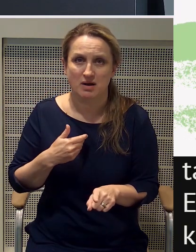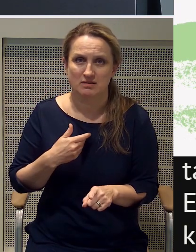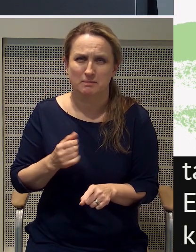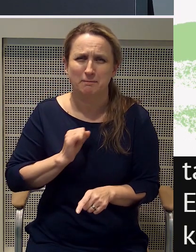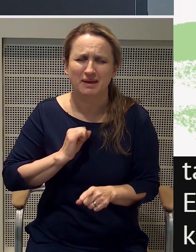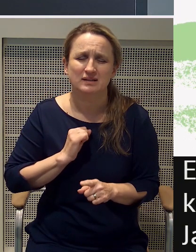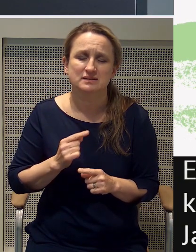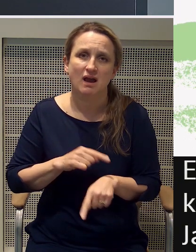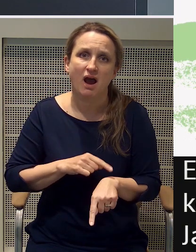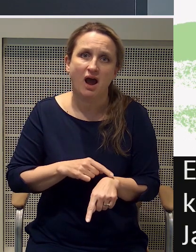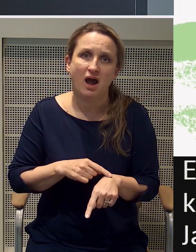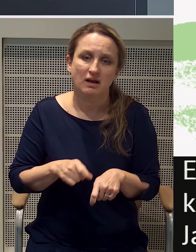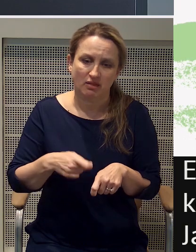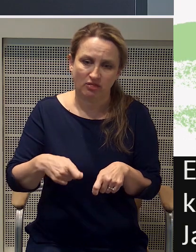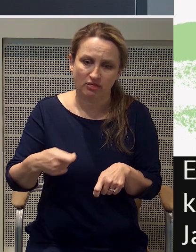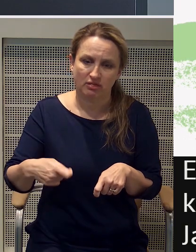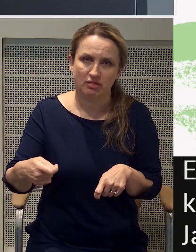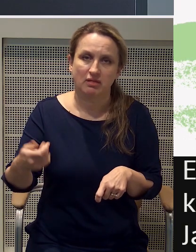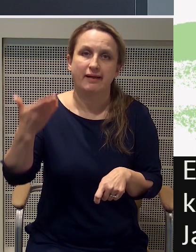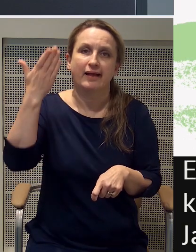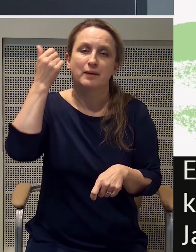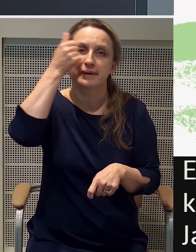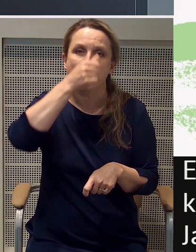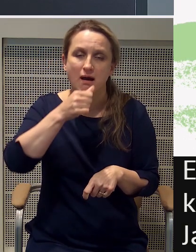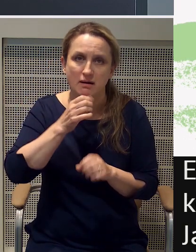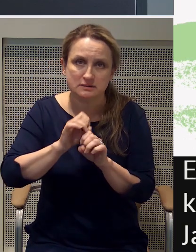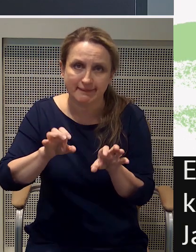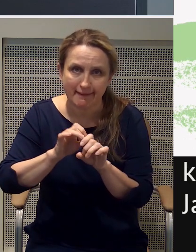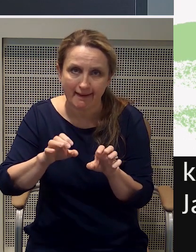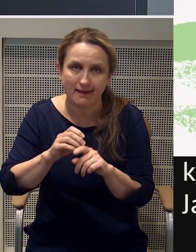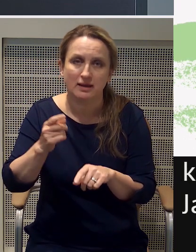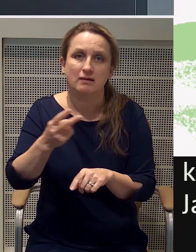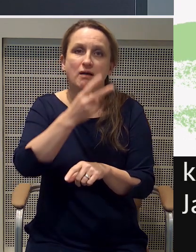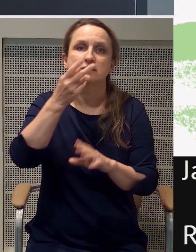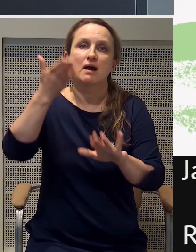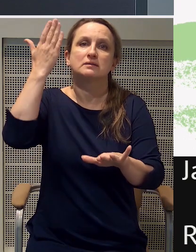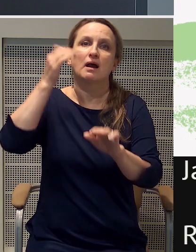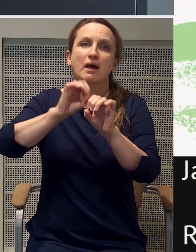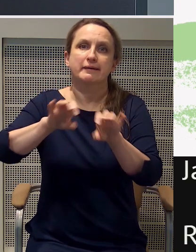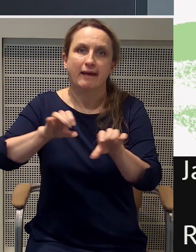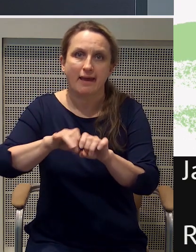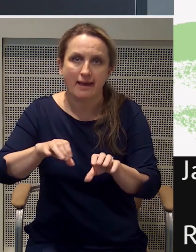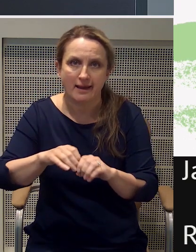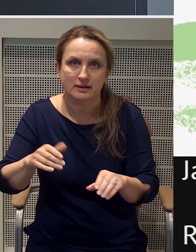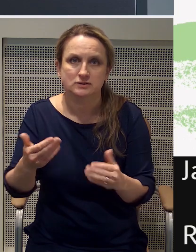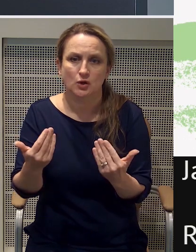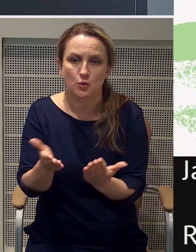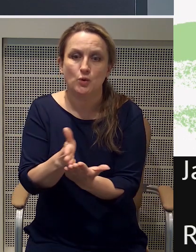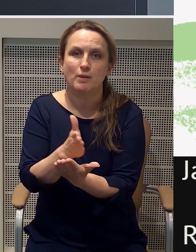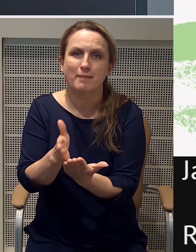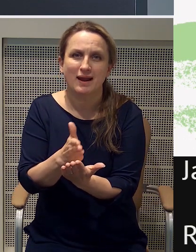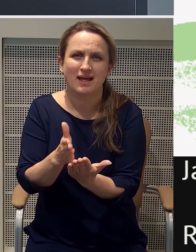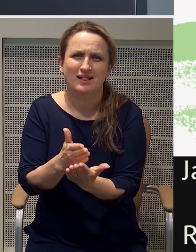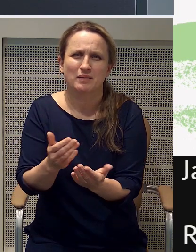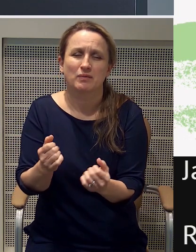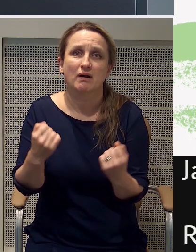in emergency cases. And my question here actually to the fund is, why does it take so long to change it?